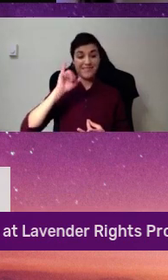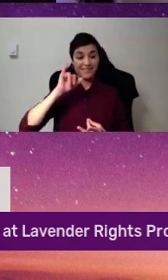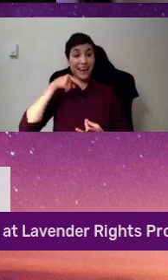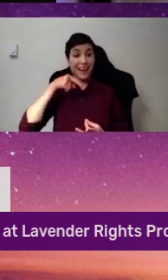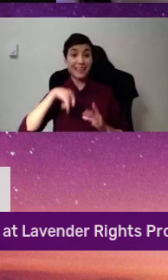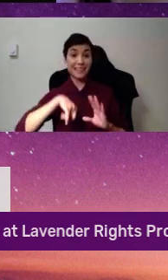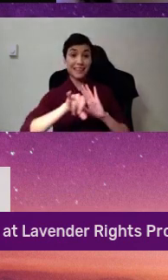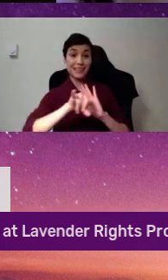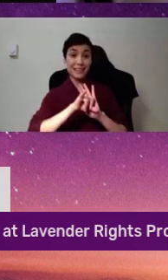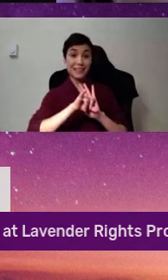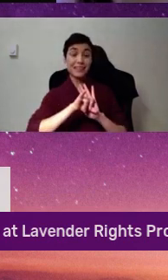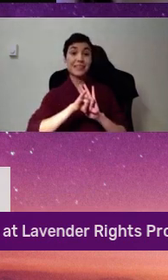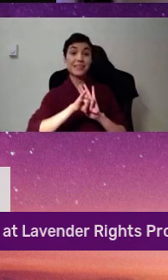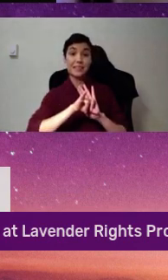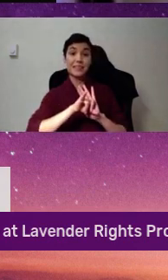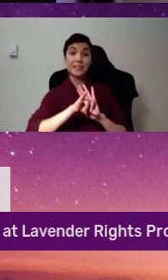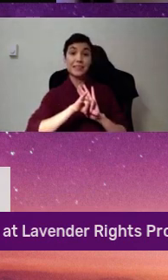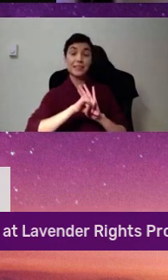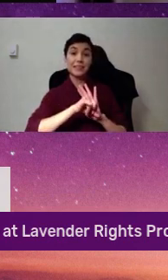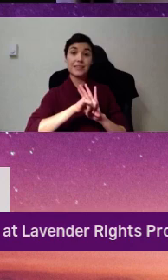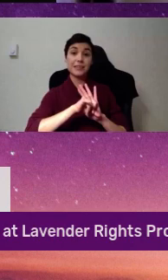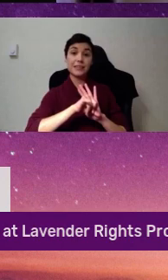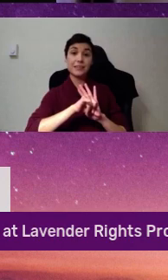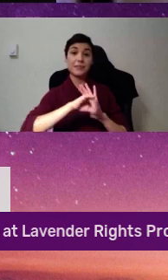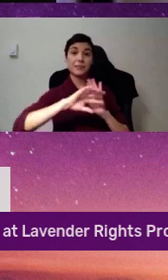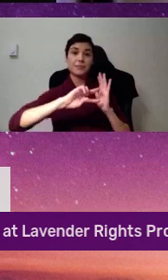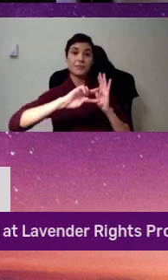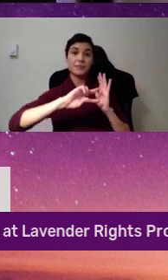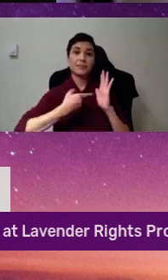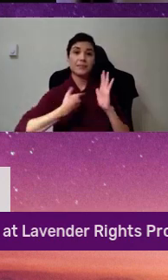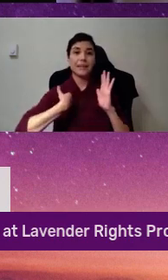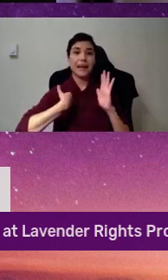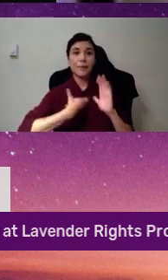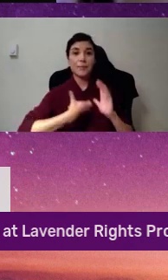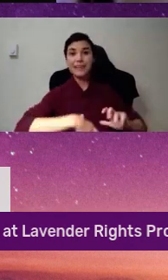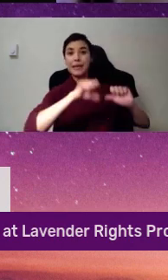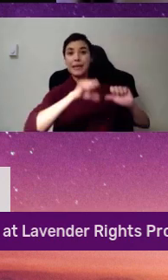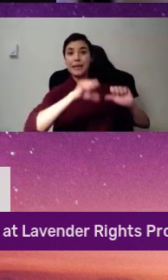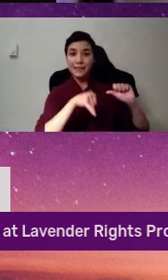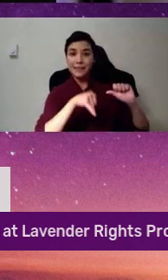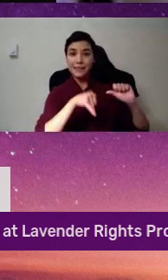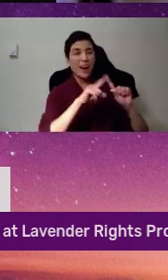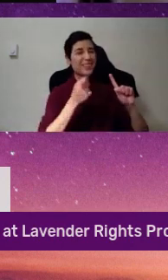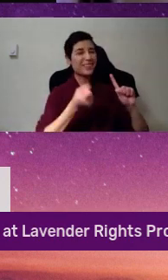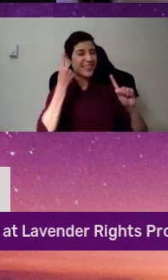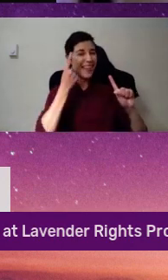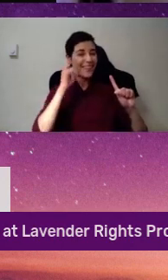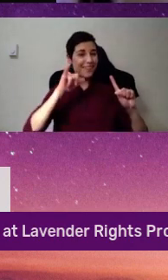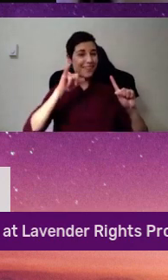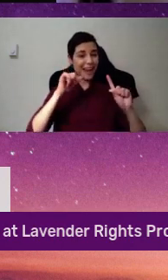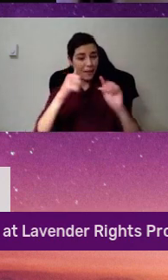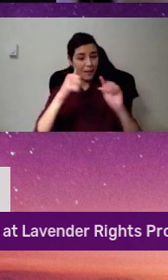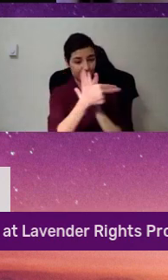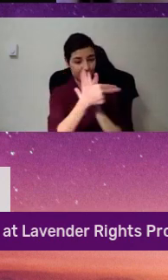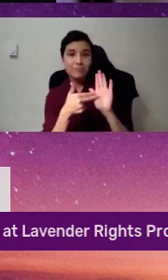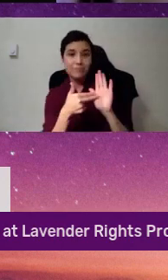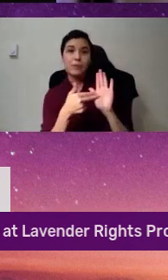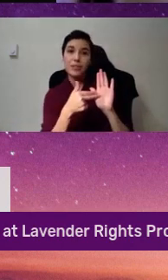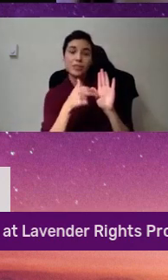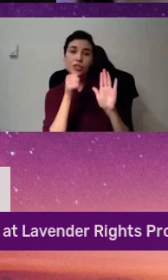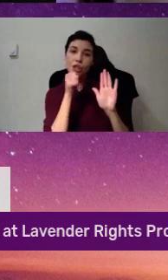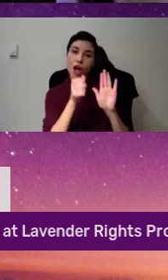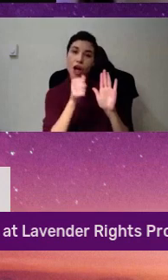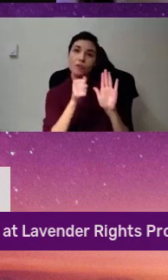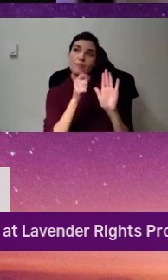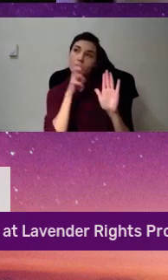because two-spirit itself is only around 30, 40 years old. Like it's not, the term itself is not very old, but it was